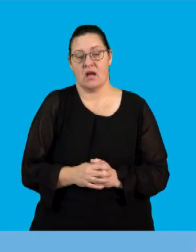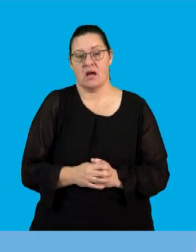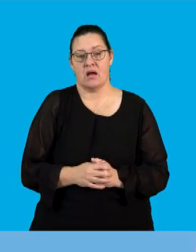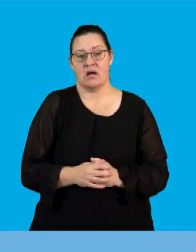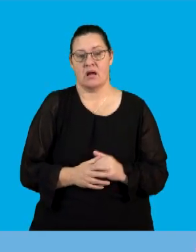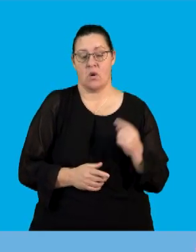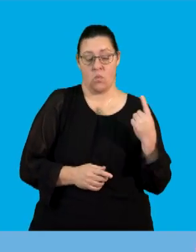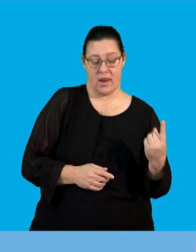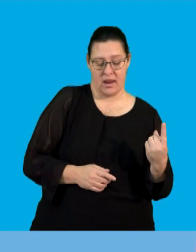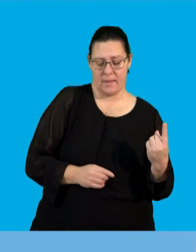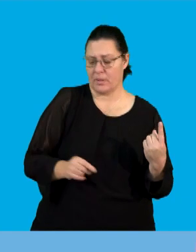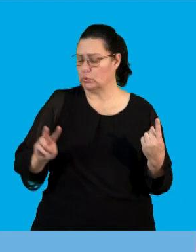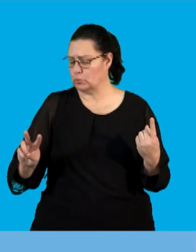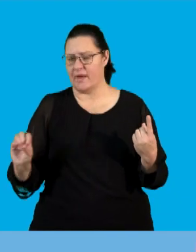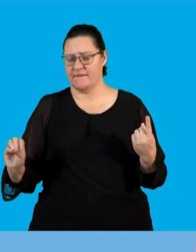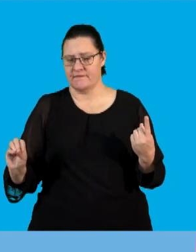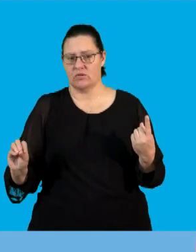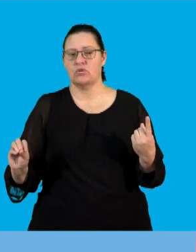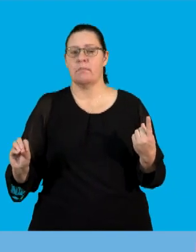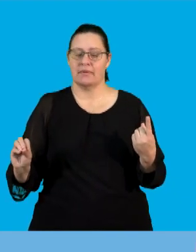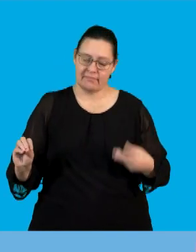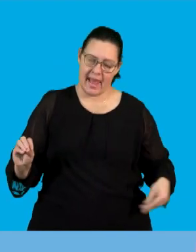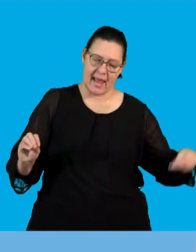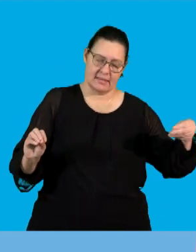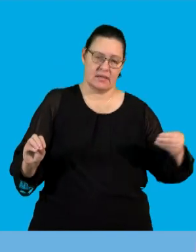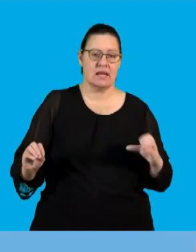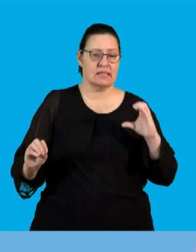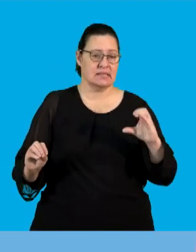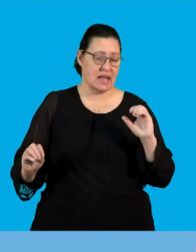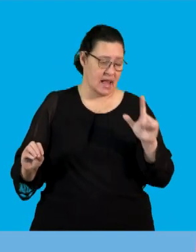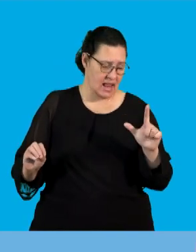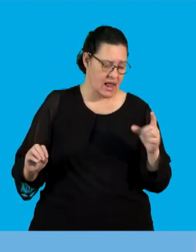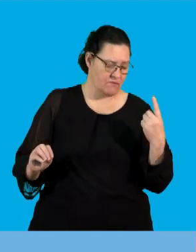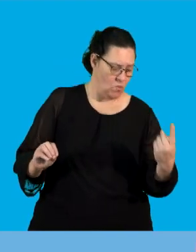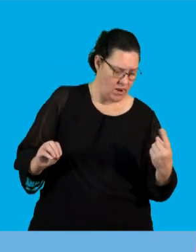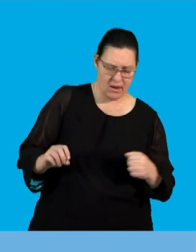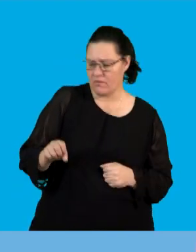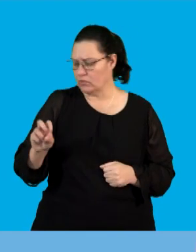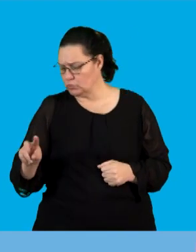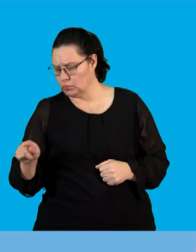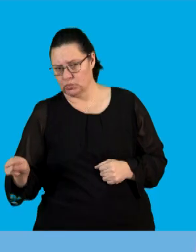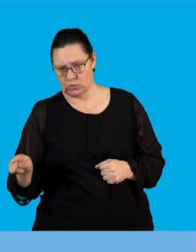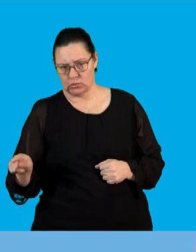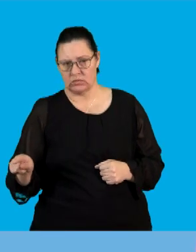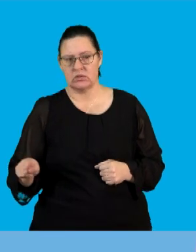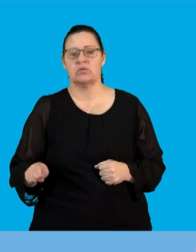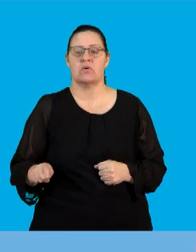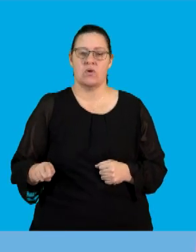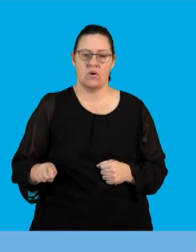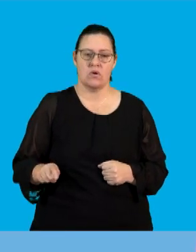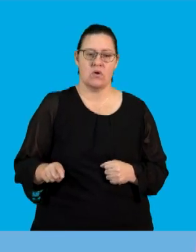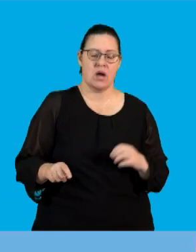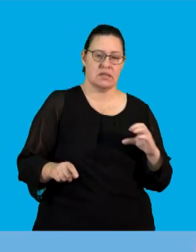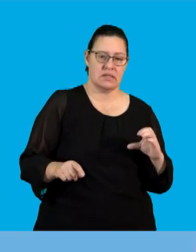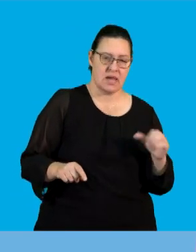we have 1 hydrogen on the left, but then 2 hydrogens on the right. Chlorine, we have 1, we have 2 there.